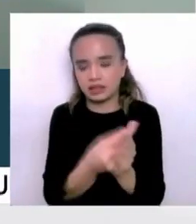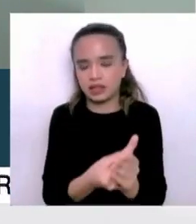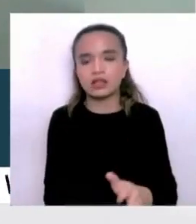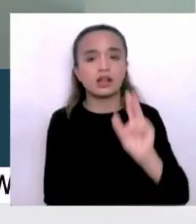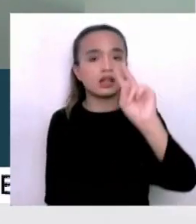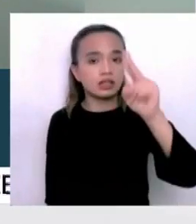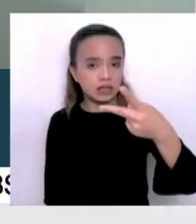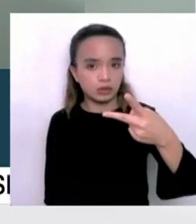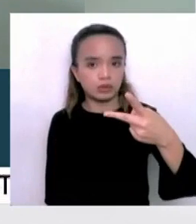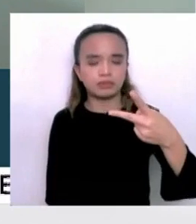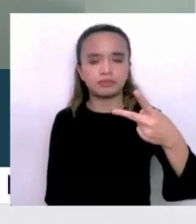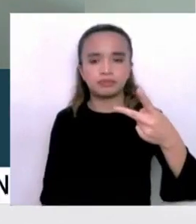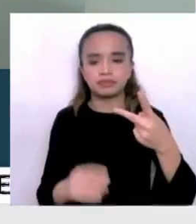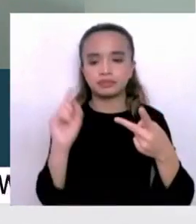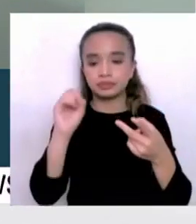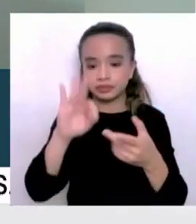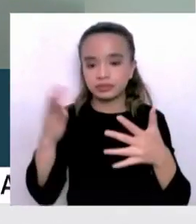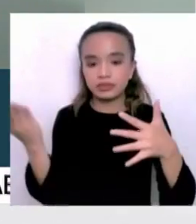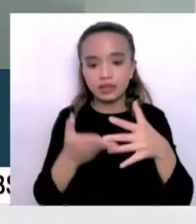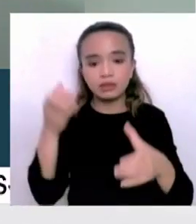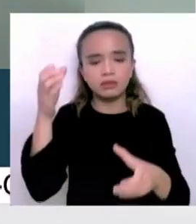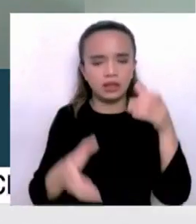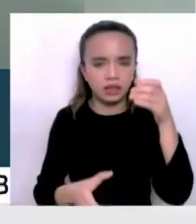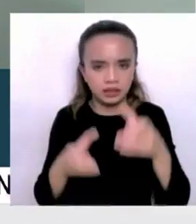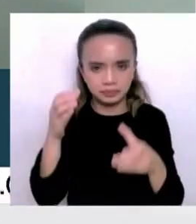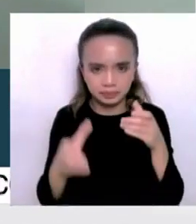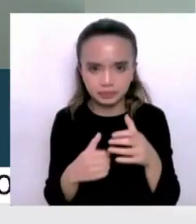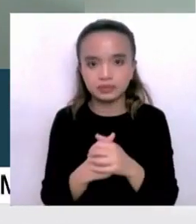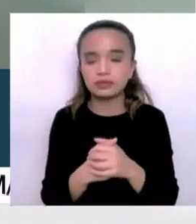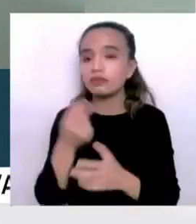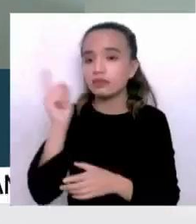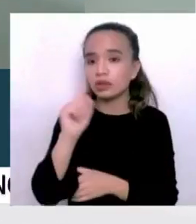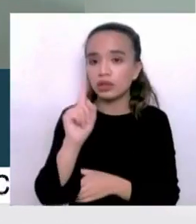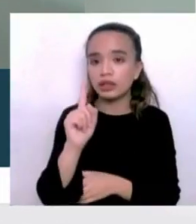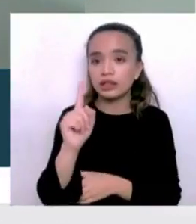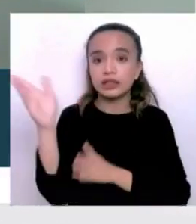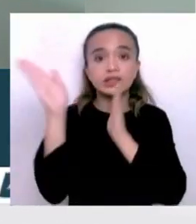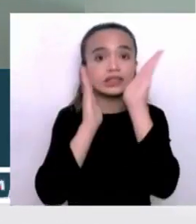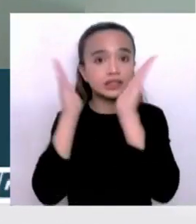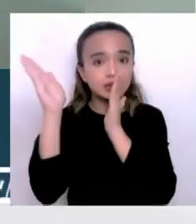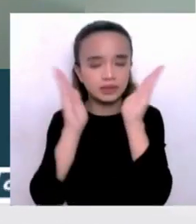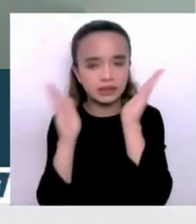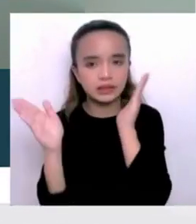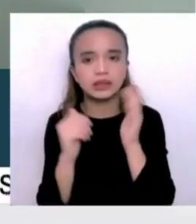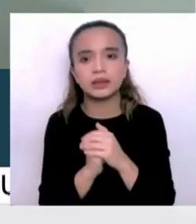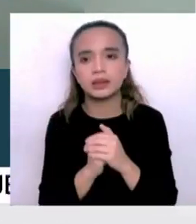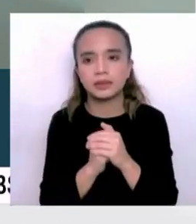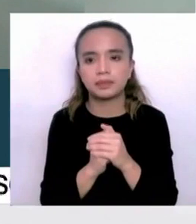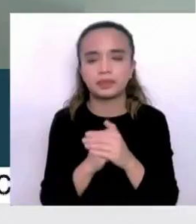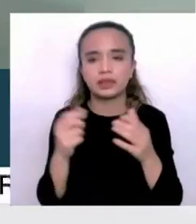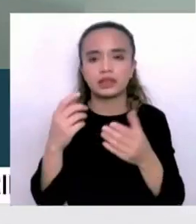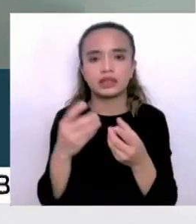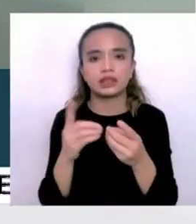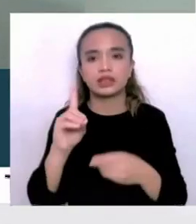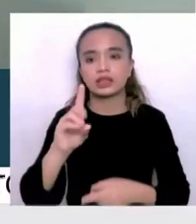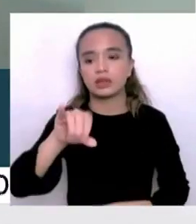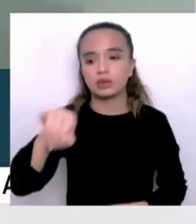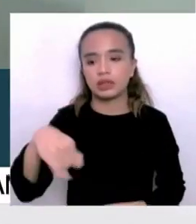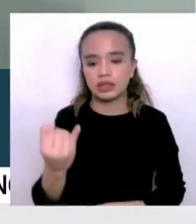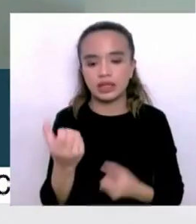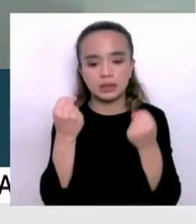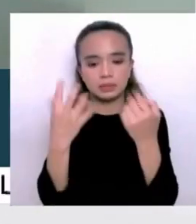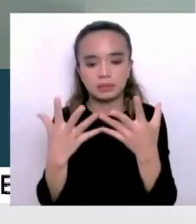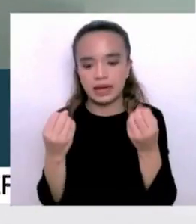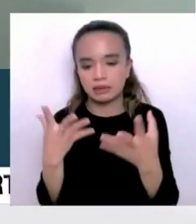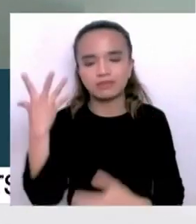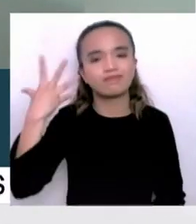if they will file a case at the fiscal, our prosecutorial service, the Department of Justice, is ridden with a lot of